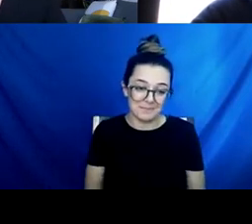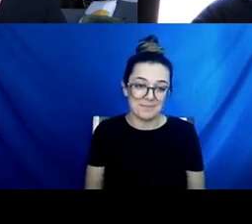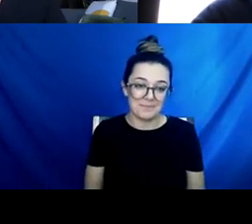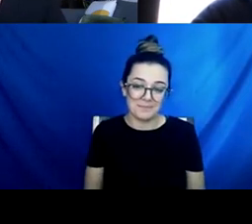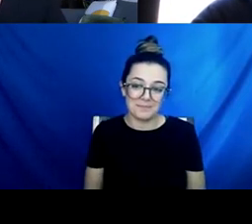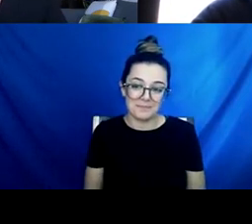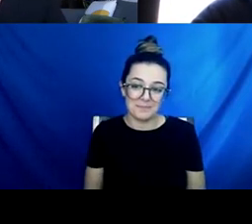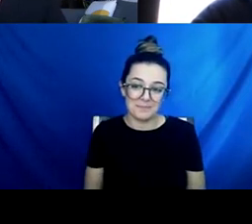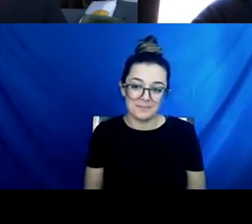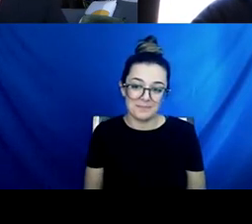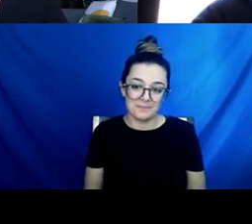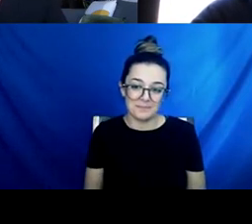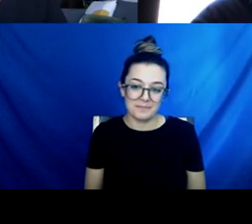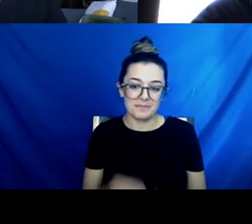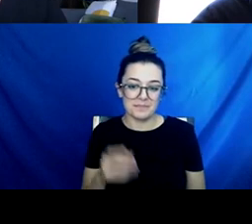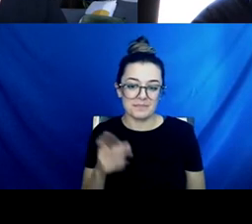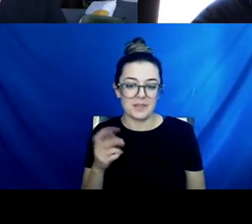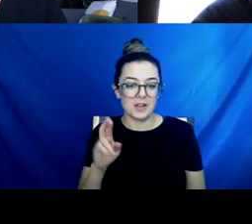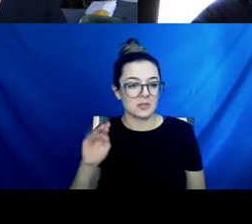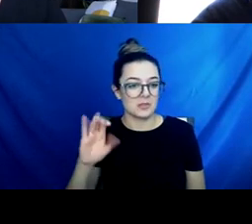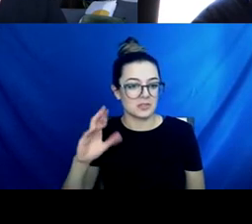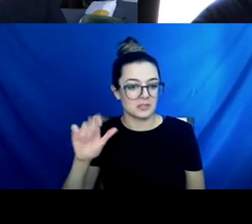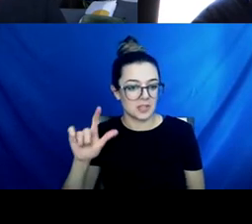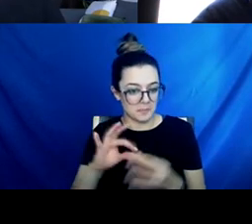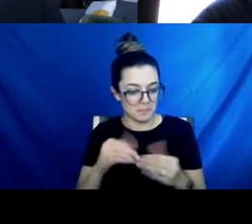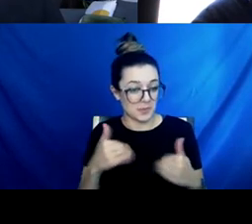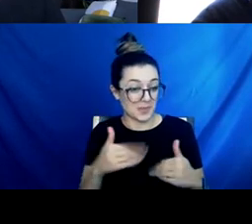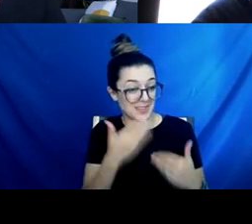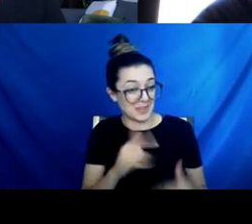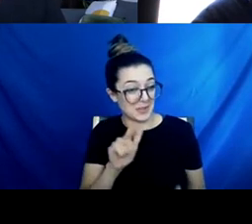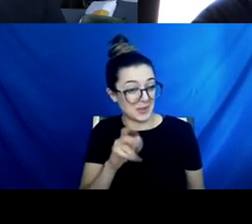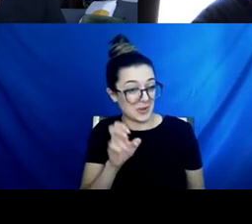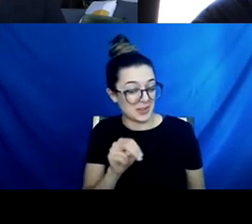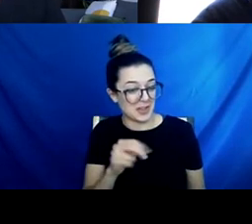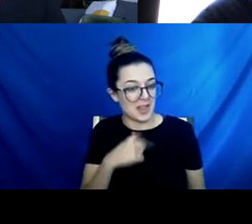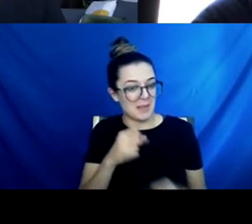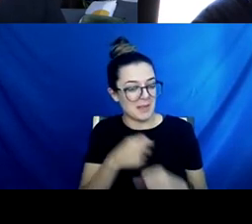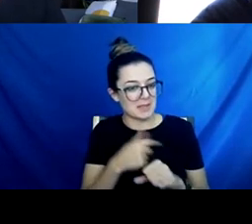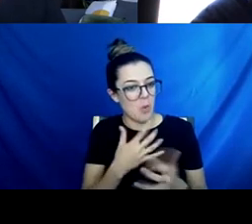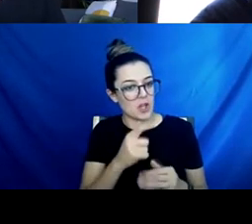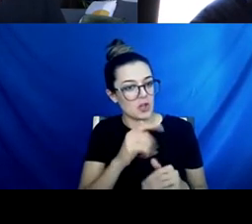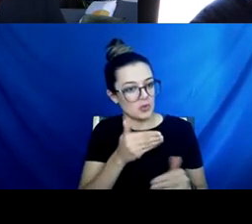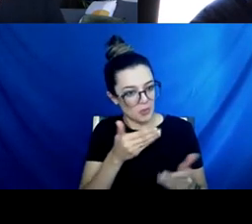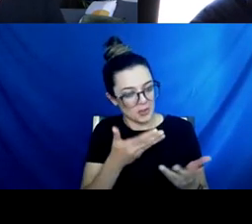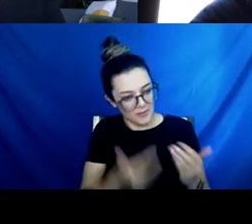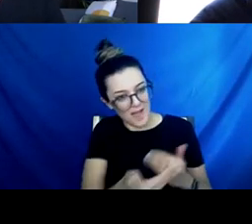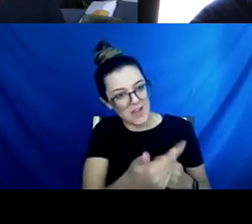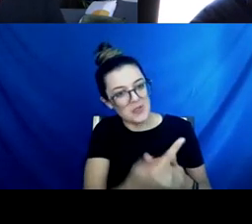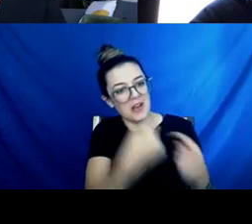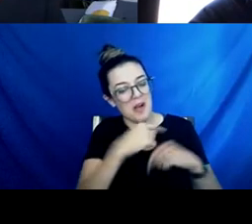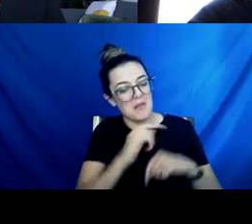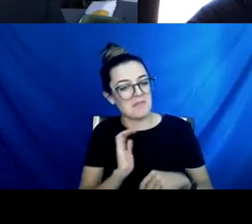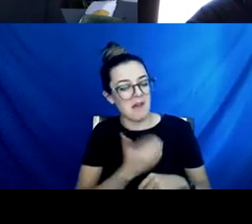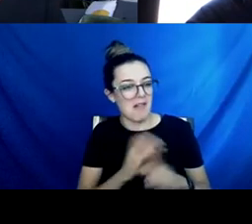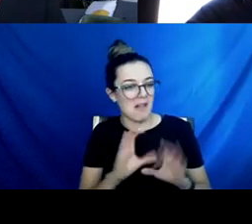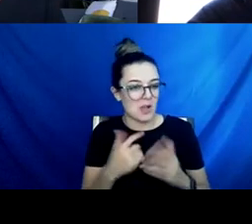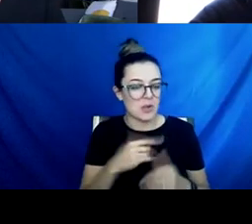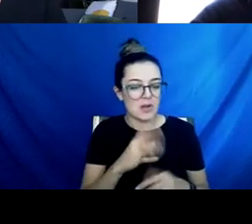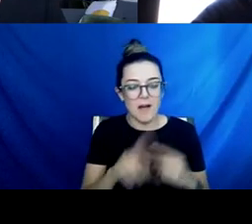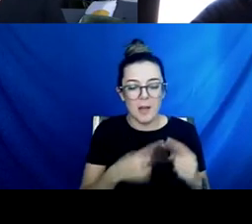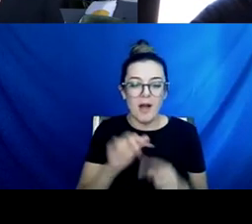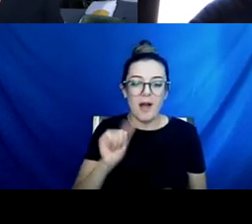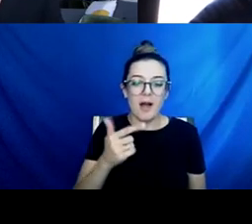2016, you know, the way Trump was covered because he was so sensationalist, to give it too much attention, the stupid stuff, and make a bigger